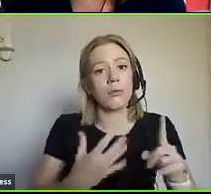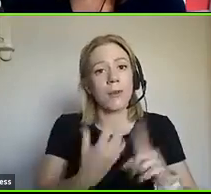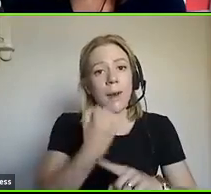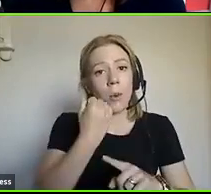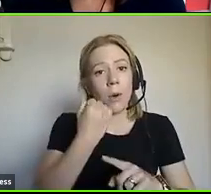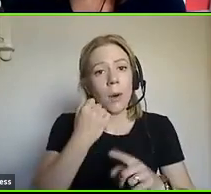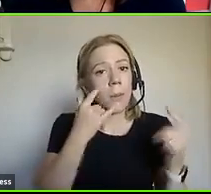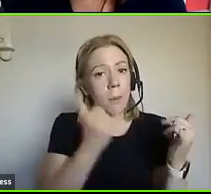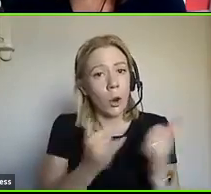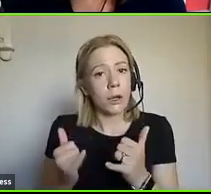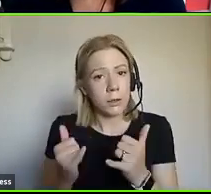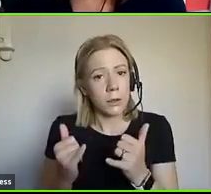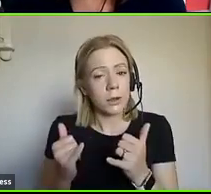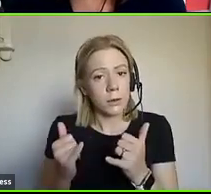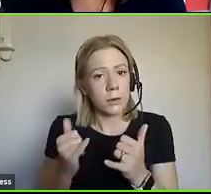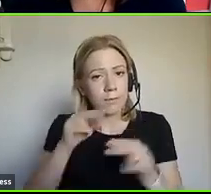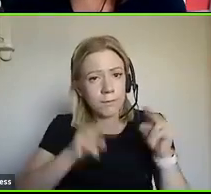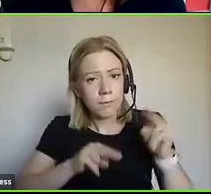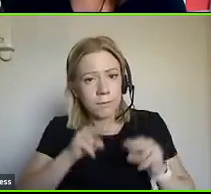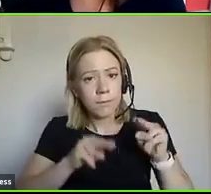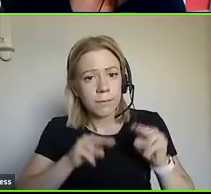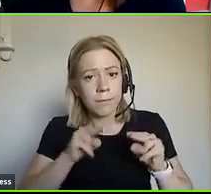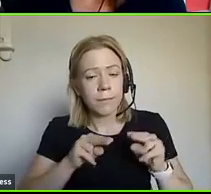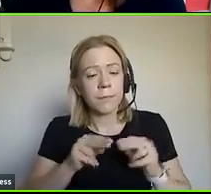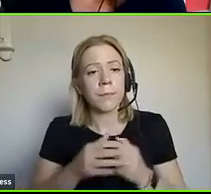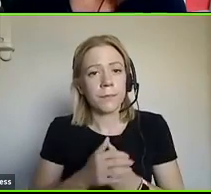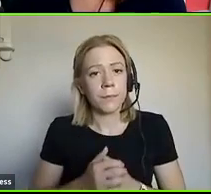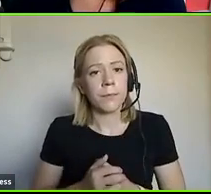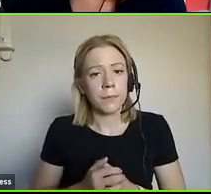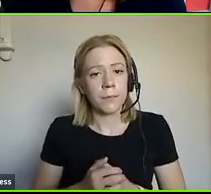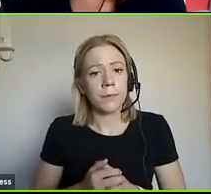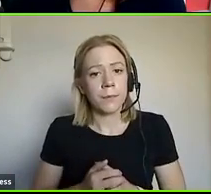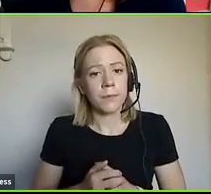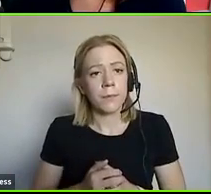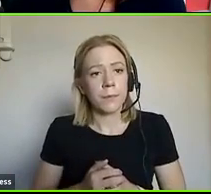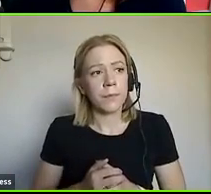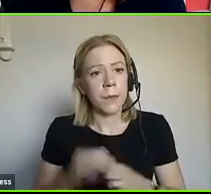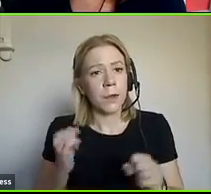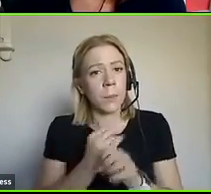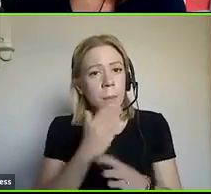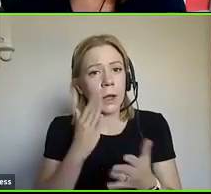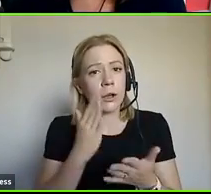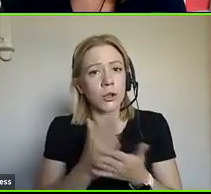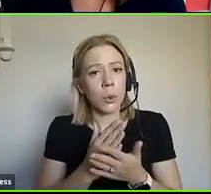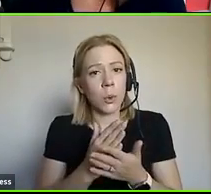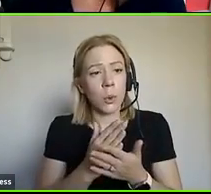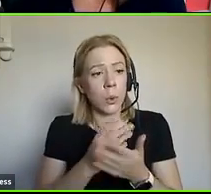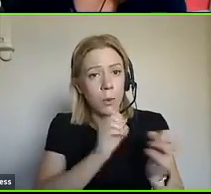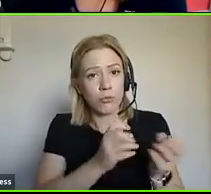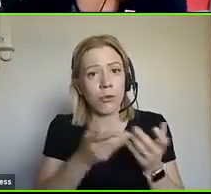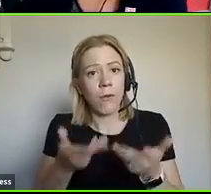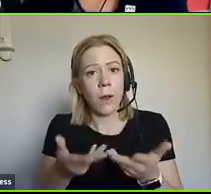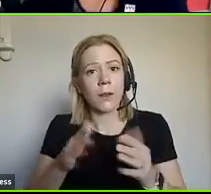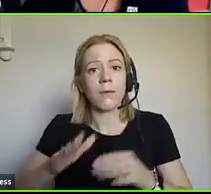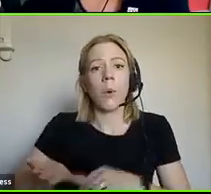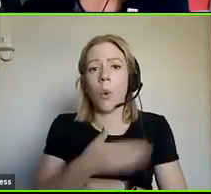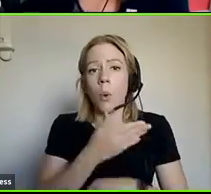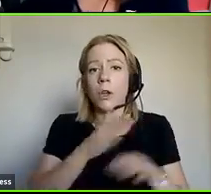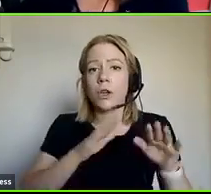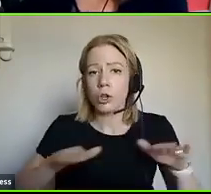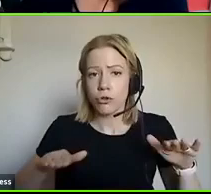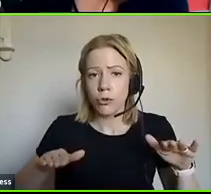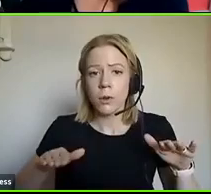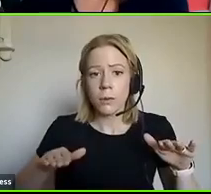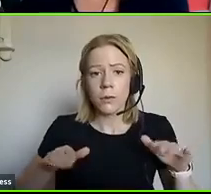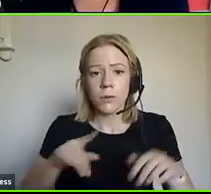monitored, and they are actually equitably provided for all children, because it is really important